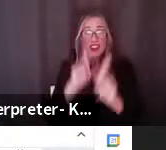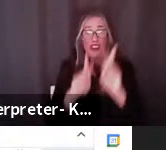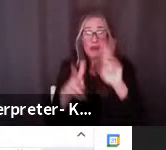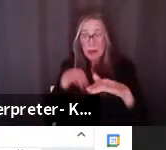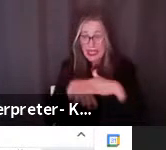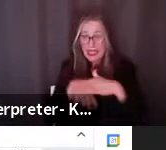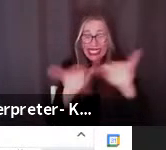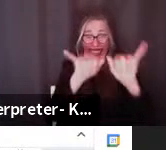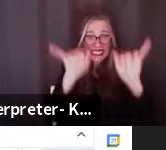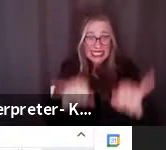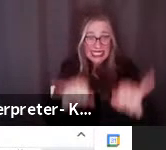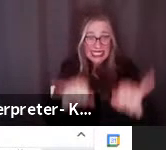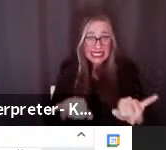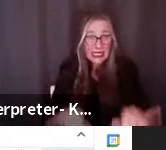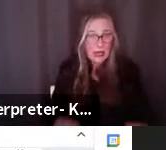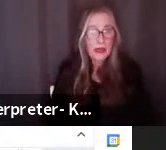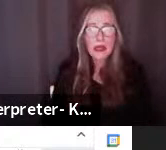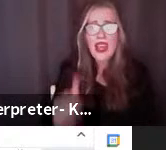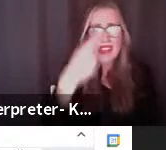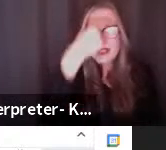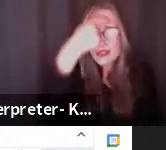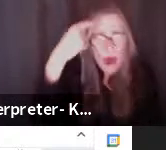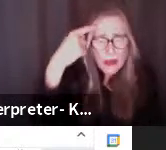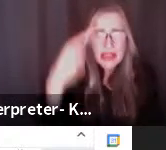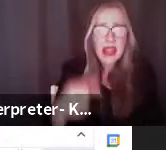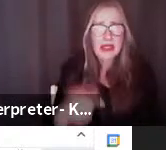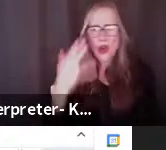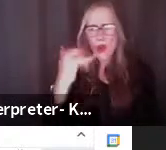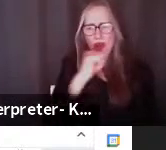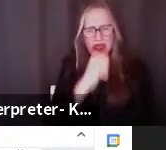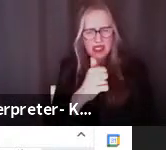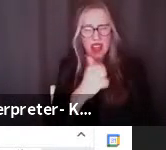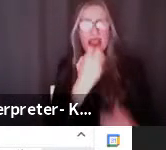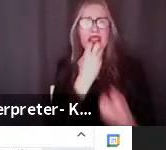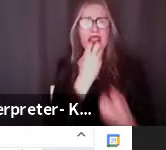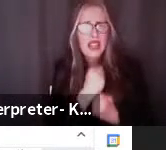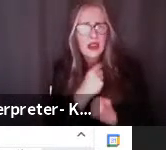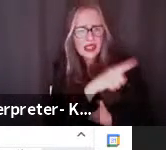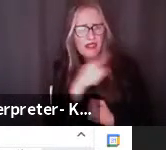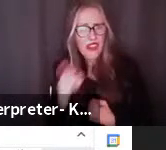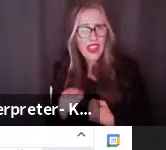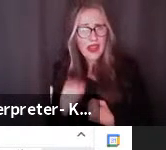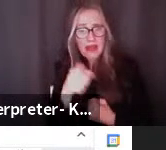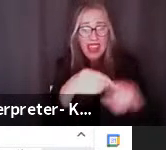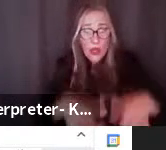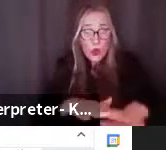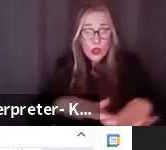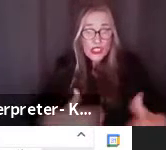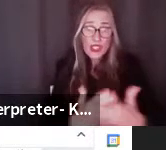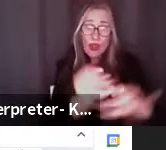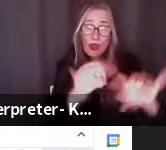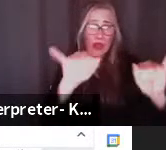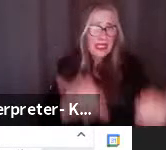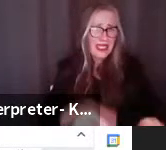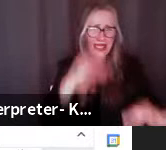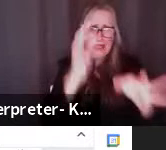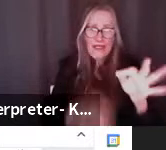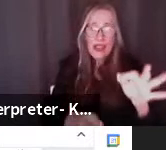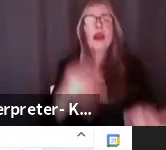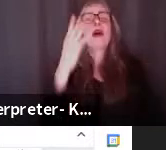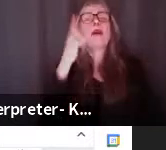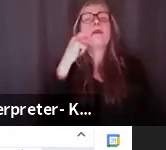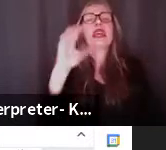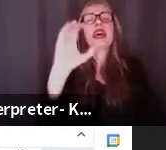system being traumatized by the system being at risk for and losing their children through these systems eugenics